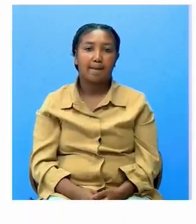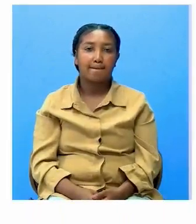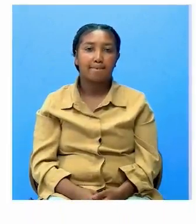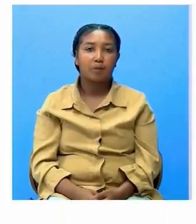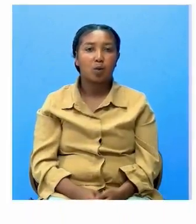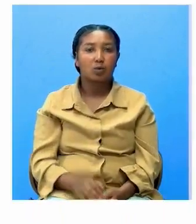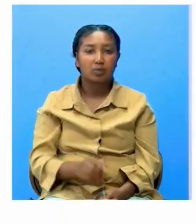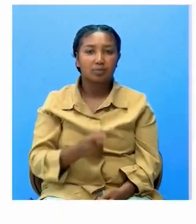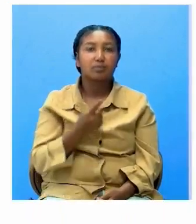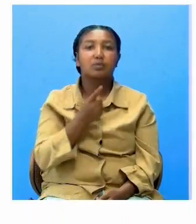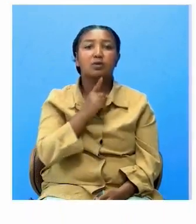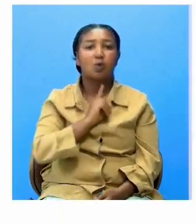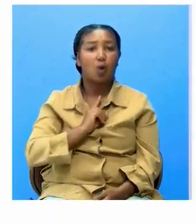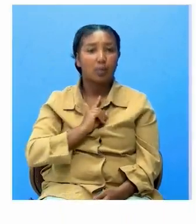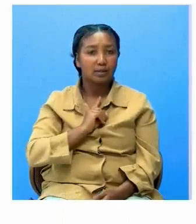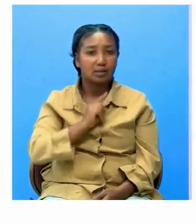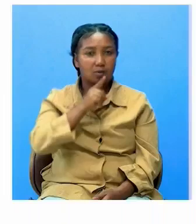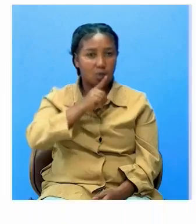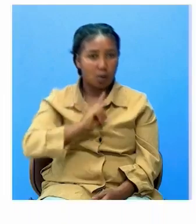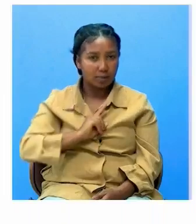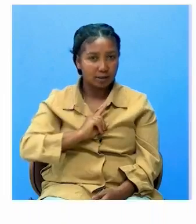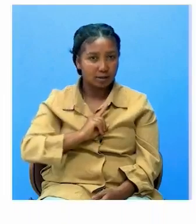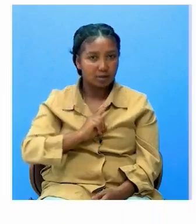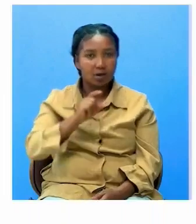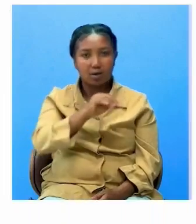omitted letters.